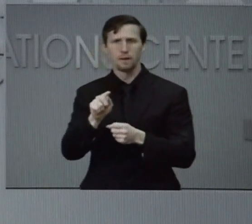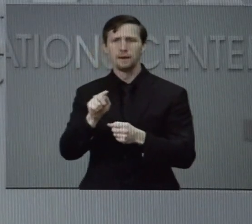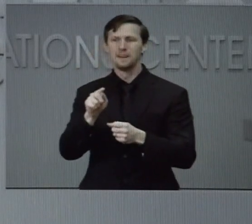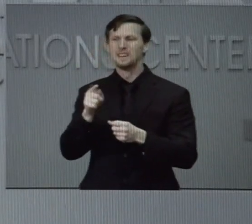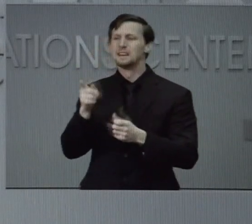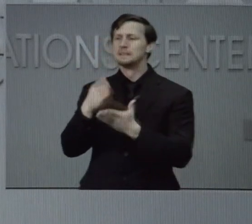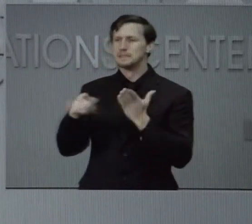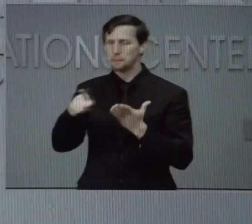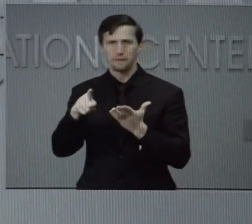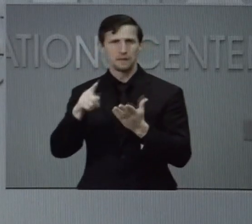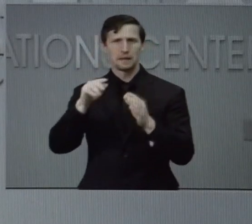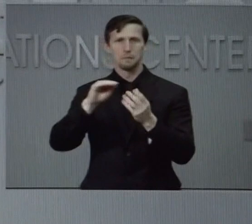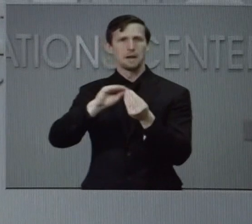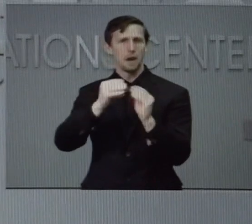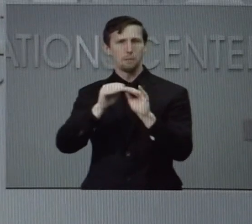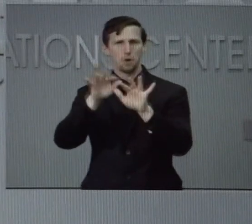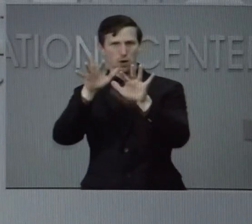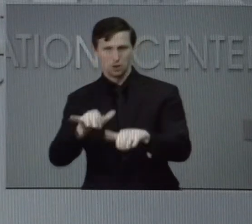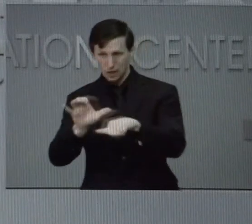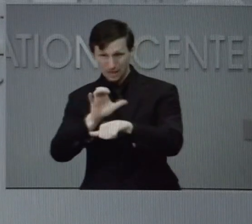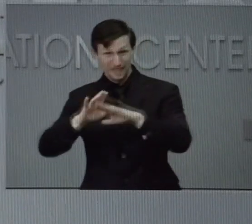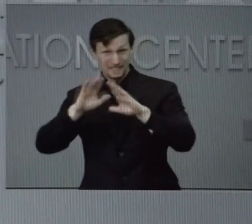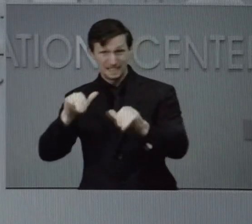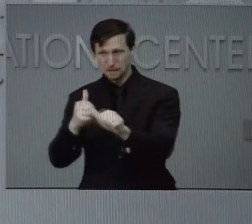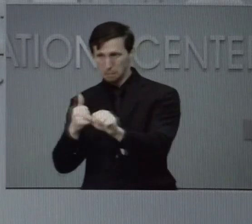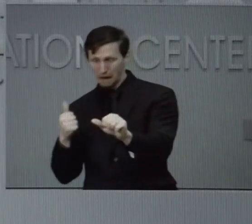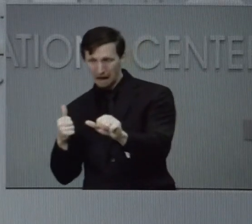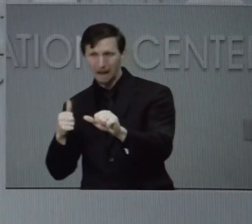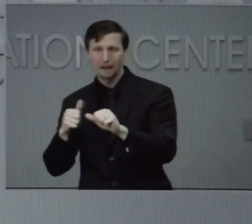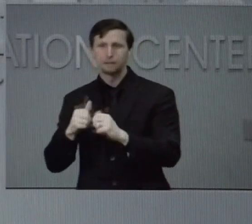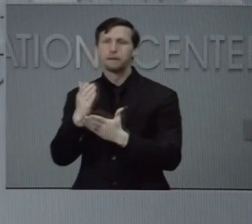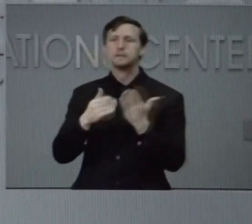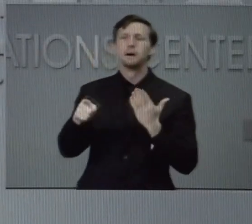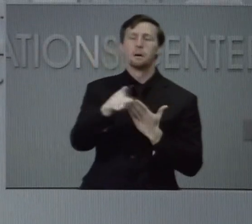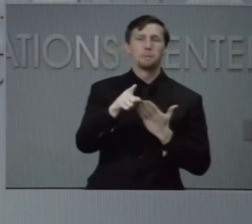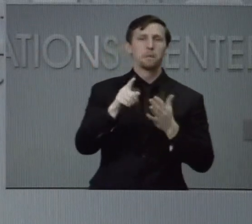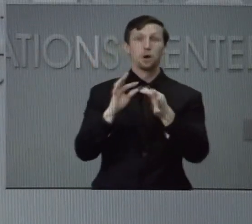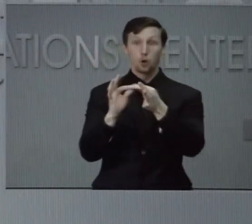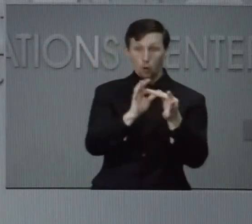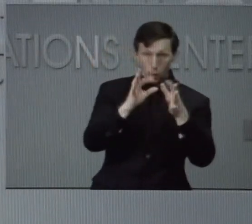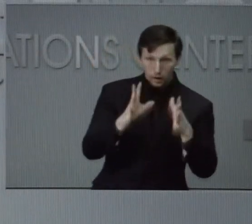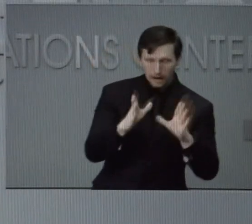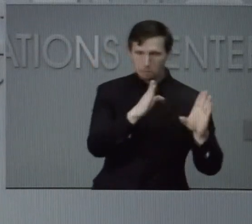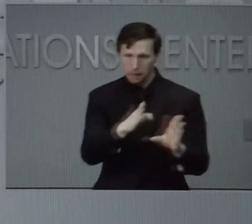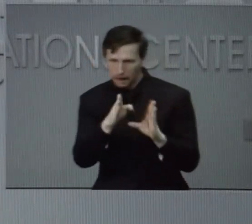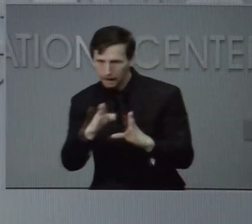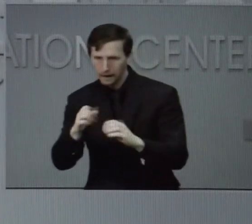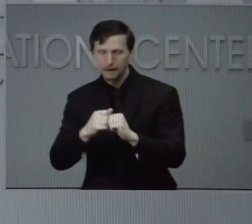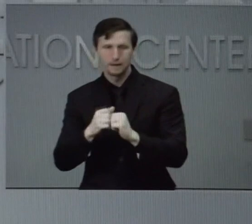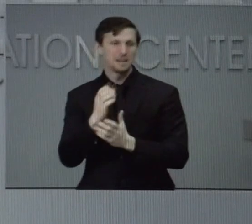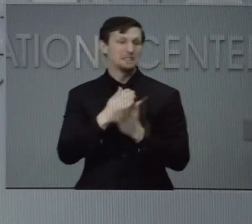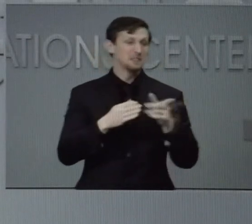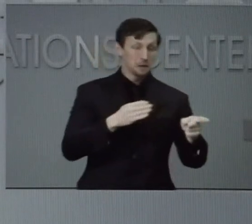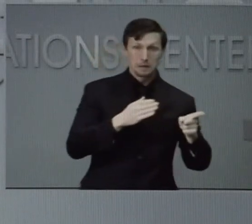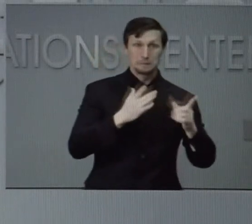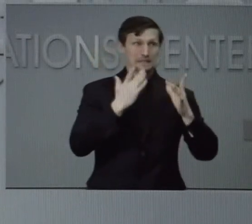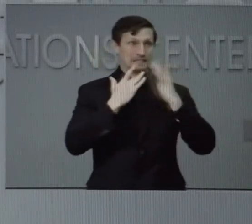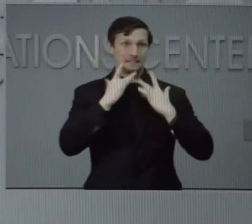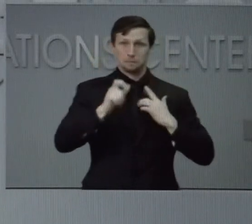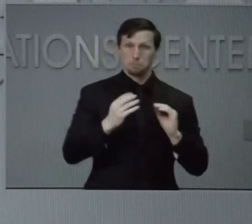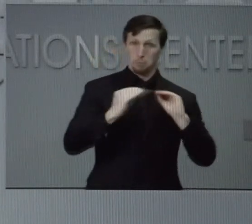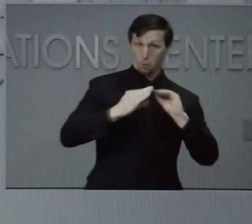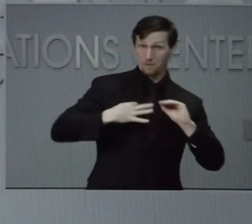event planning, coordination across community players, pairing volunteer workforce such as vaccinators